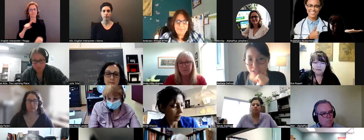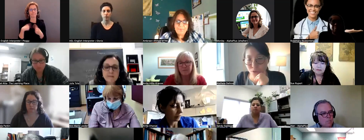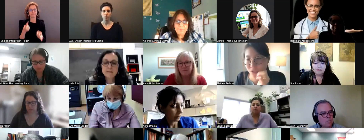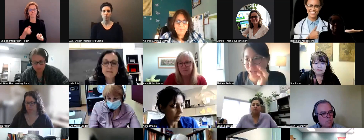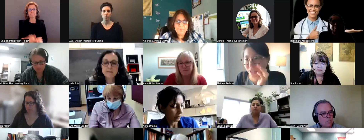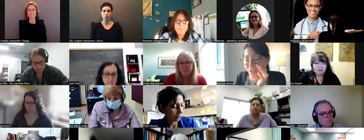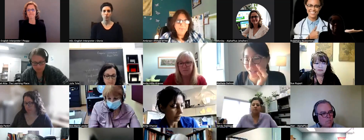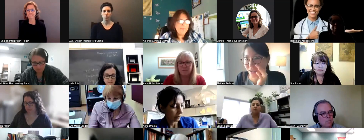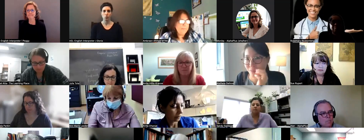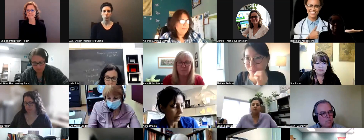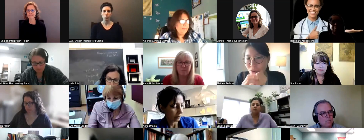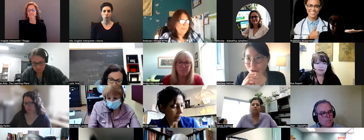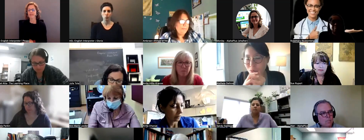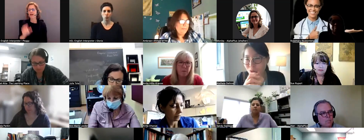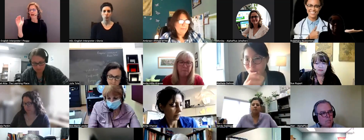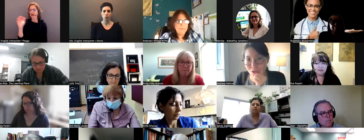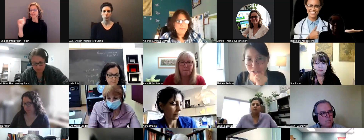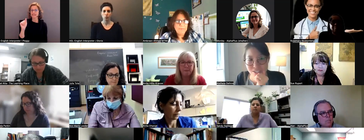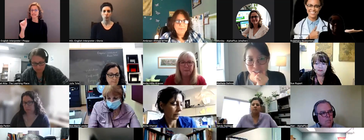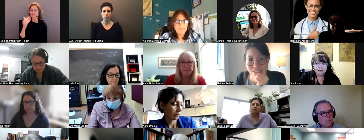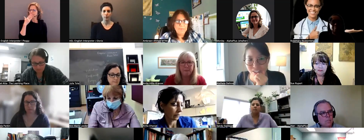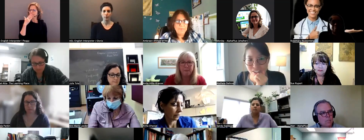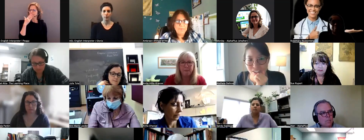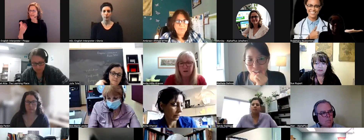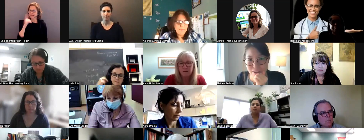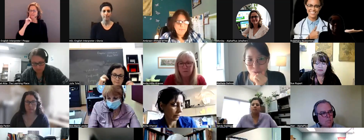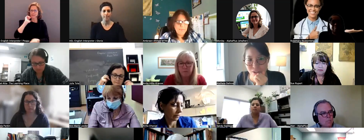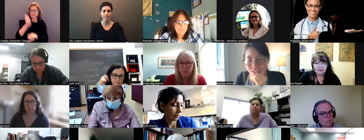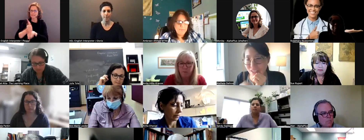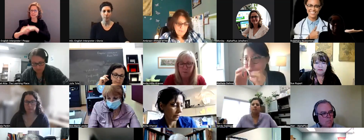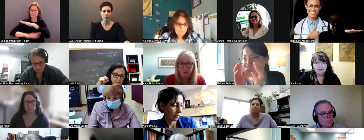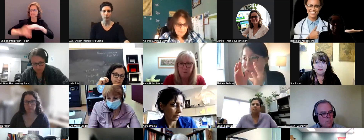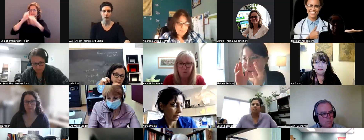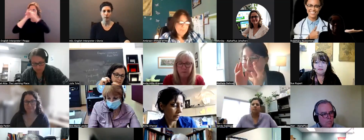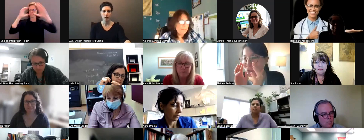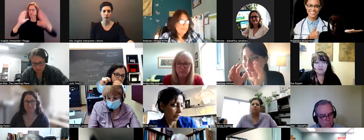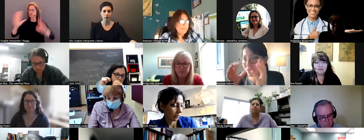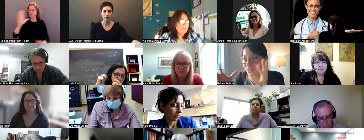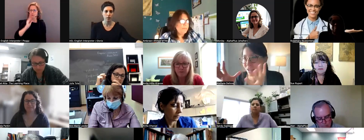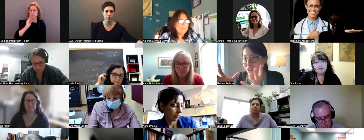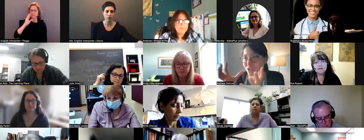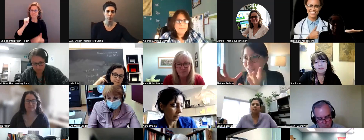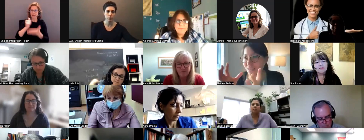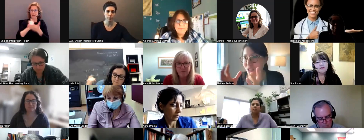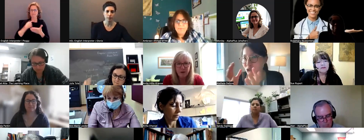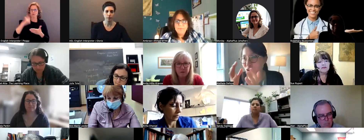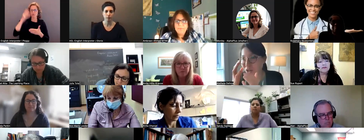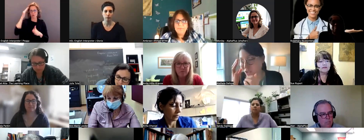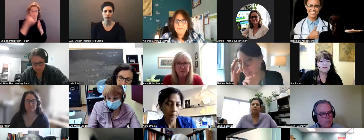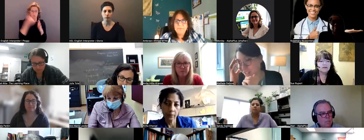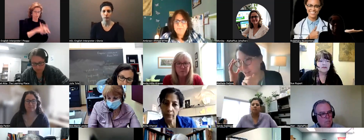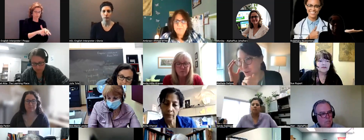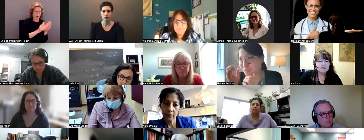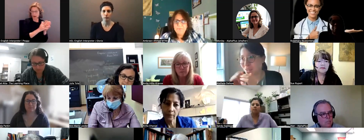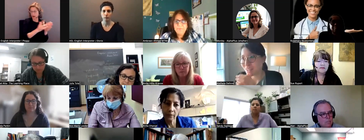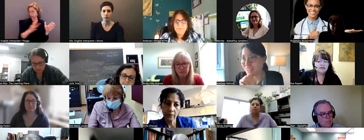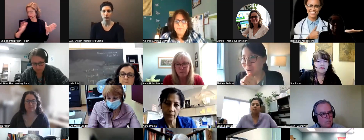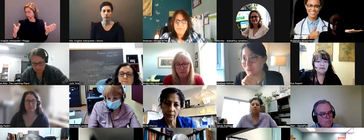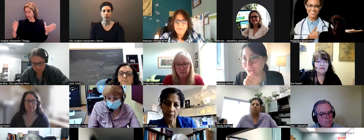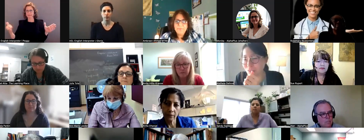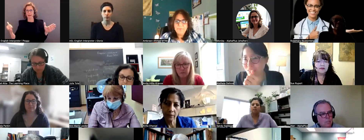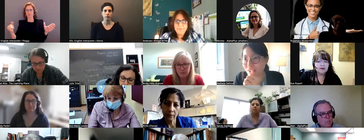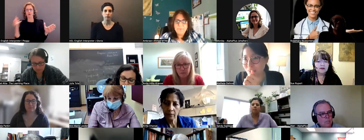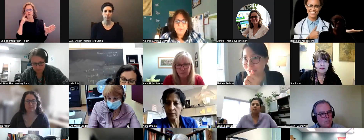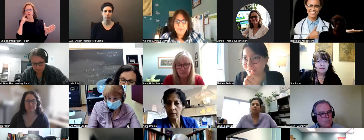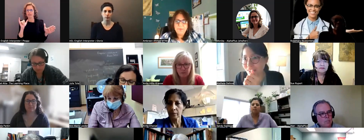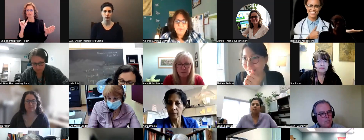Great. Thanks for laying that groundwork for us, Ambreen. That was really helpful to understand the situation that was